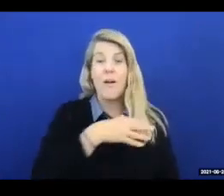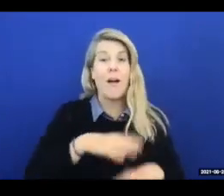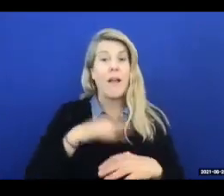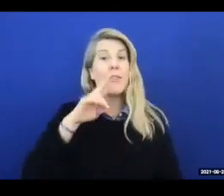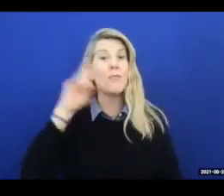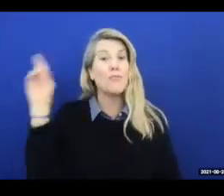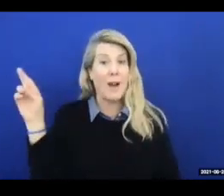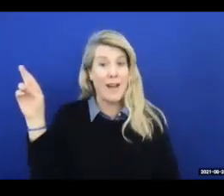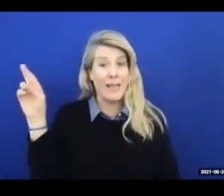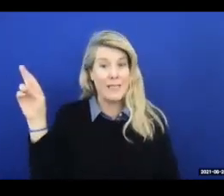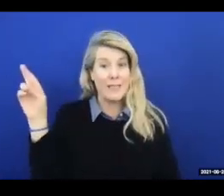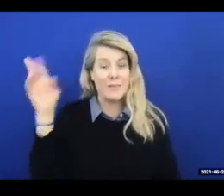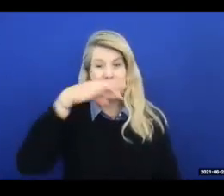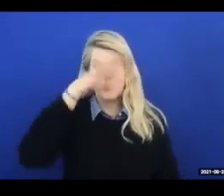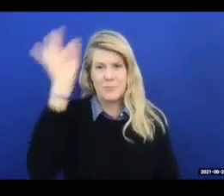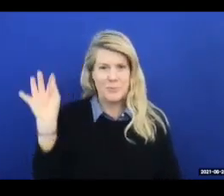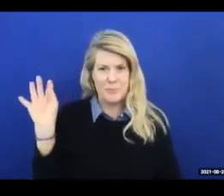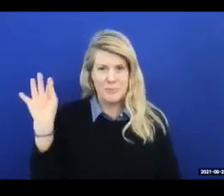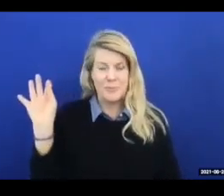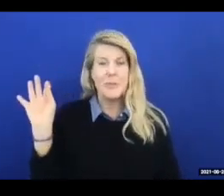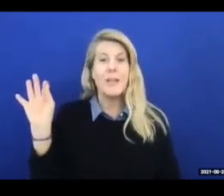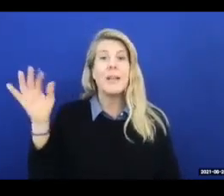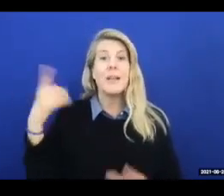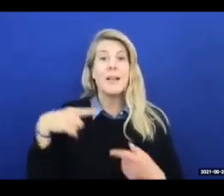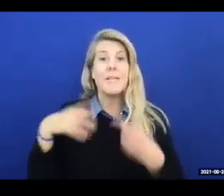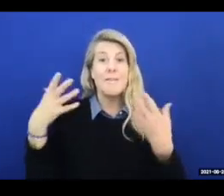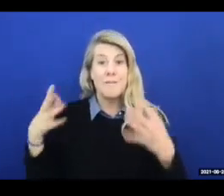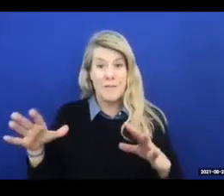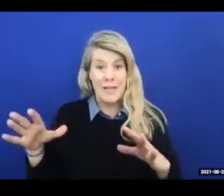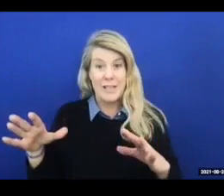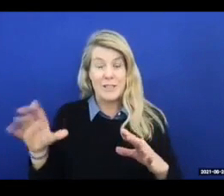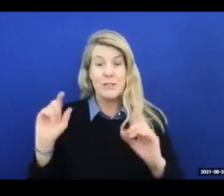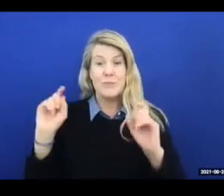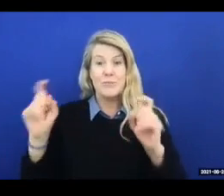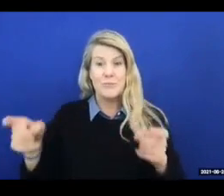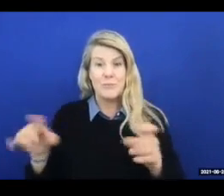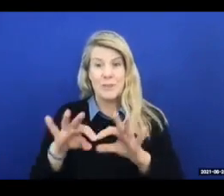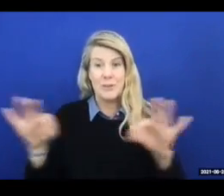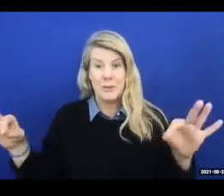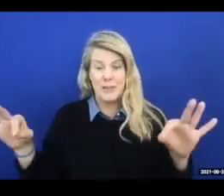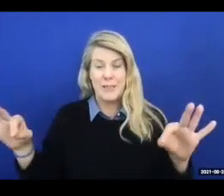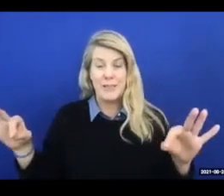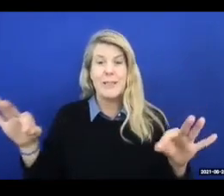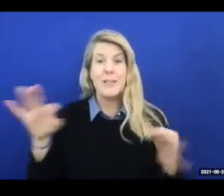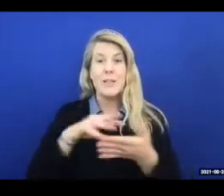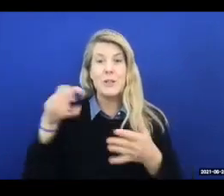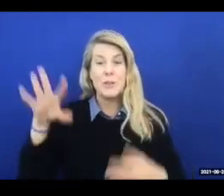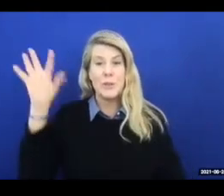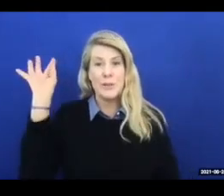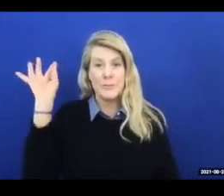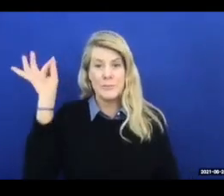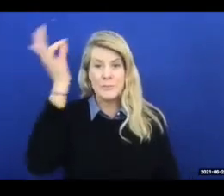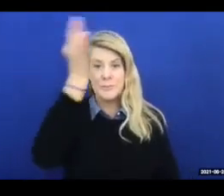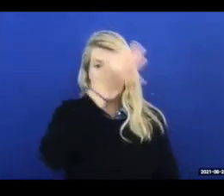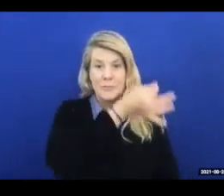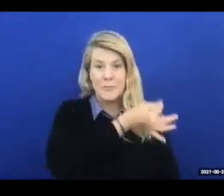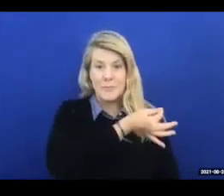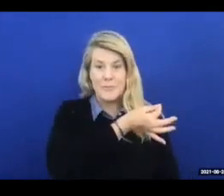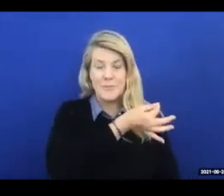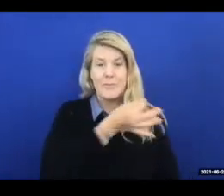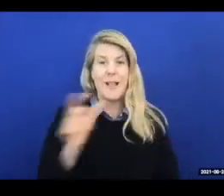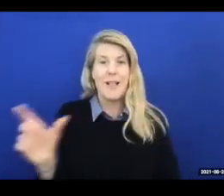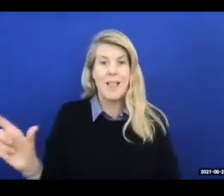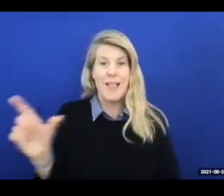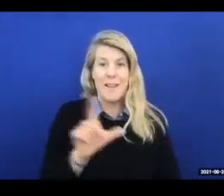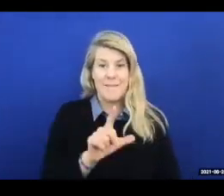right side. Once the degree is conferred, the scholar moves the tassel to the left side,